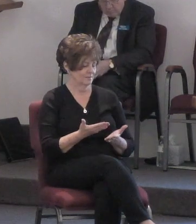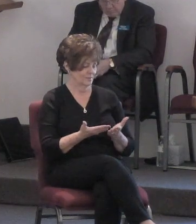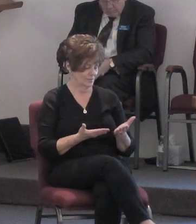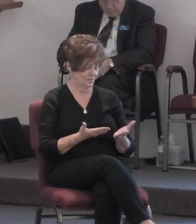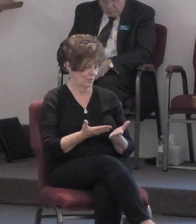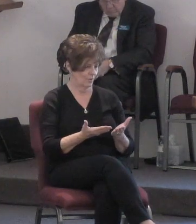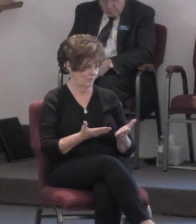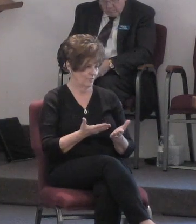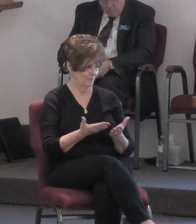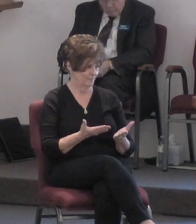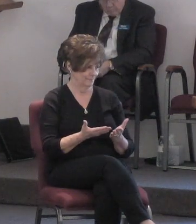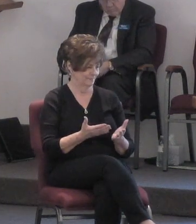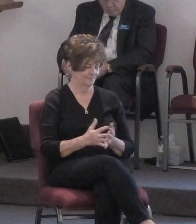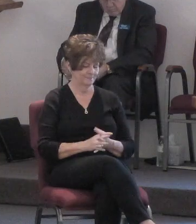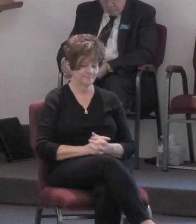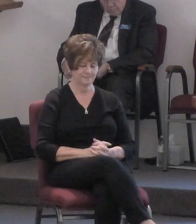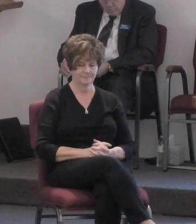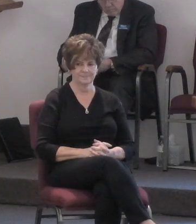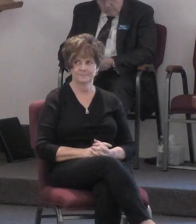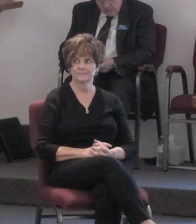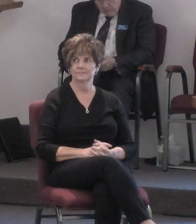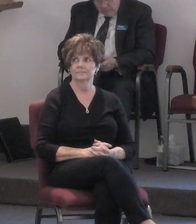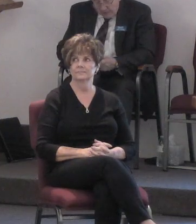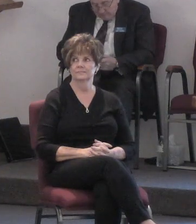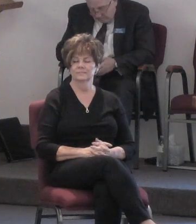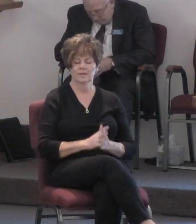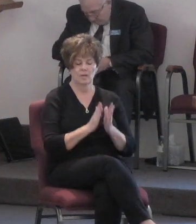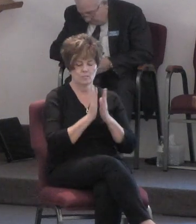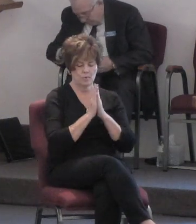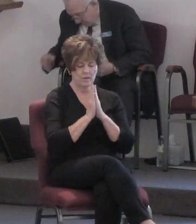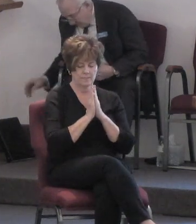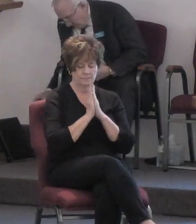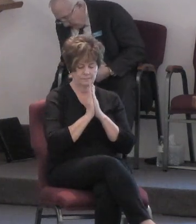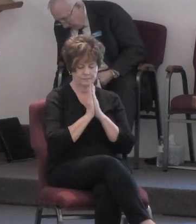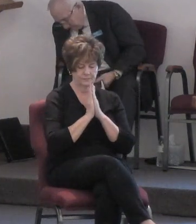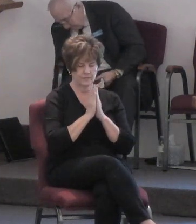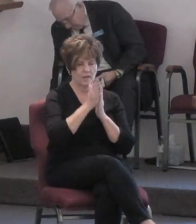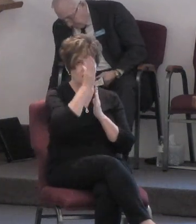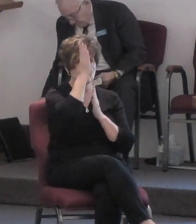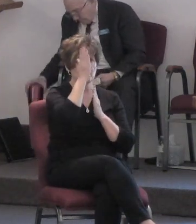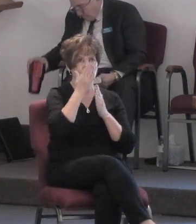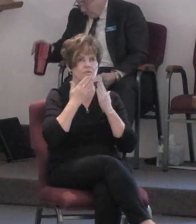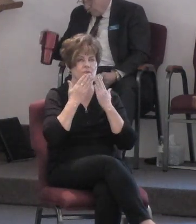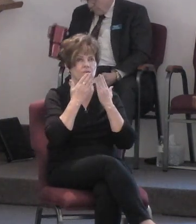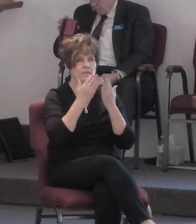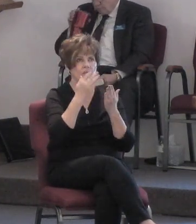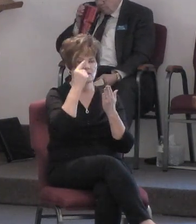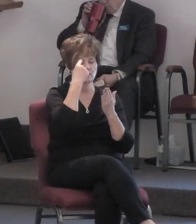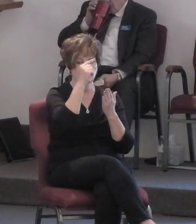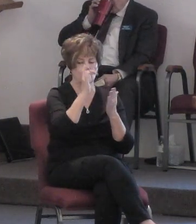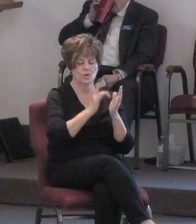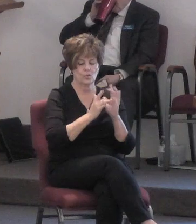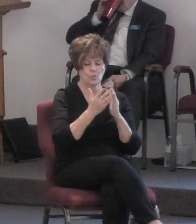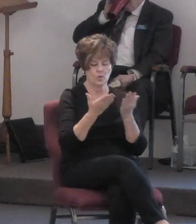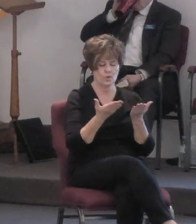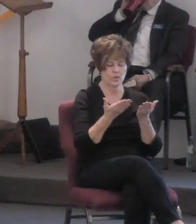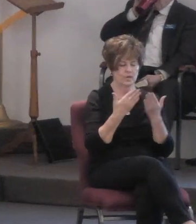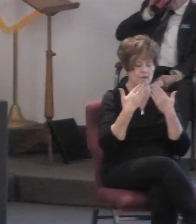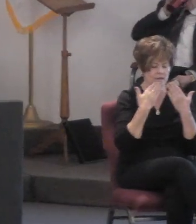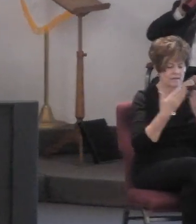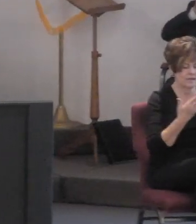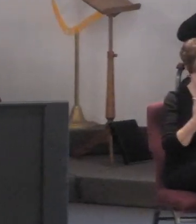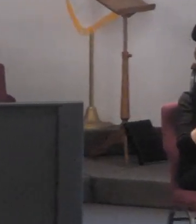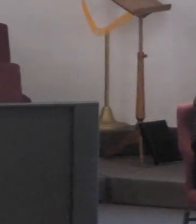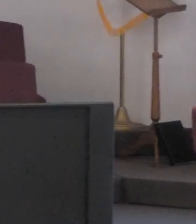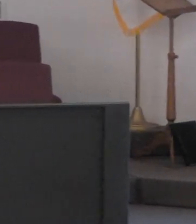be just like Jesus. Pray with me. Father, thank you for your word. Thank you how it speaks to our